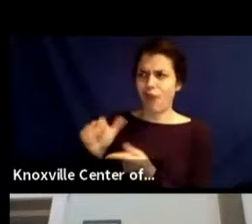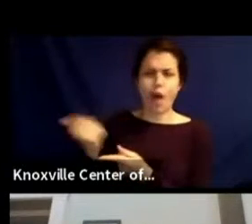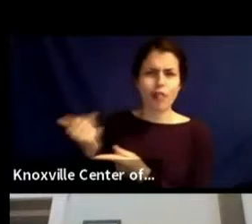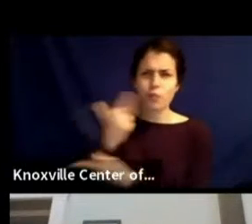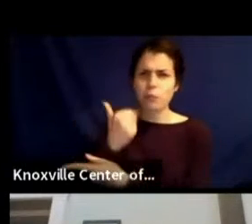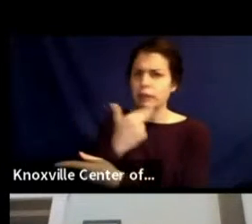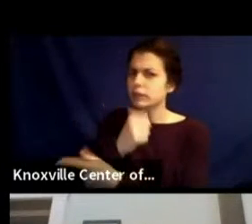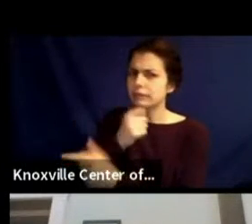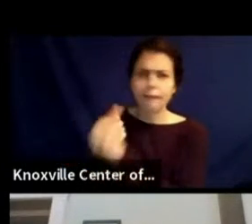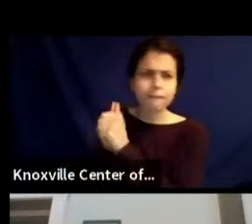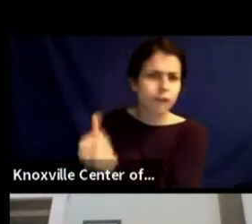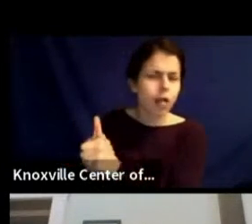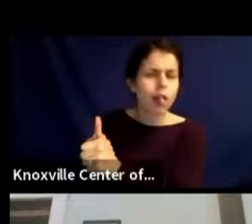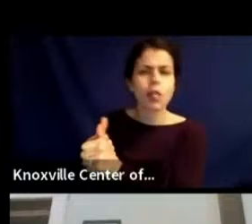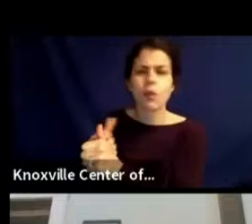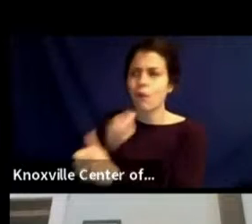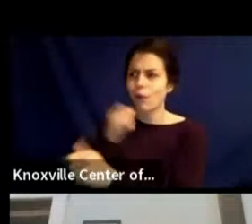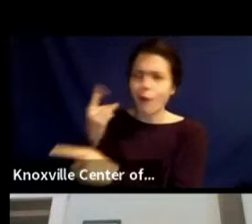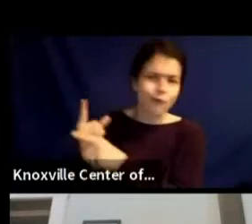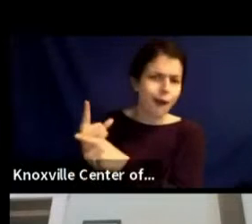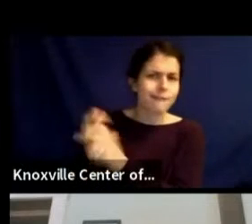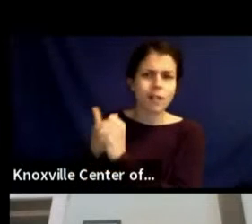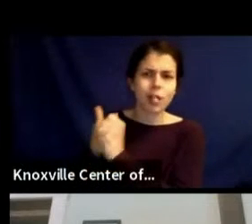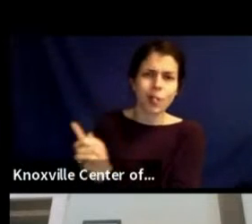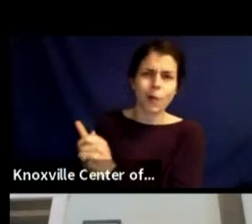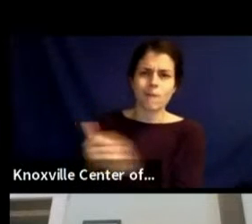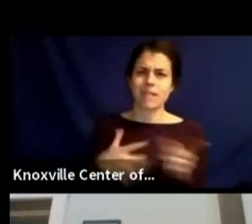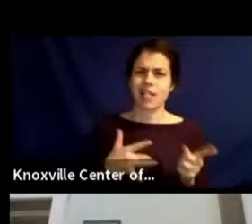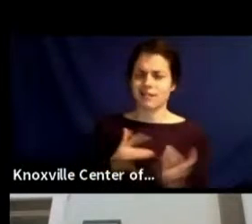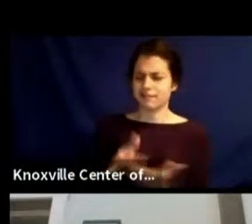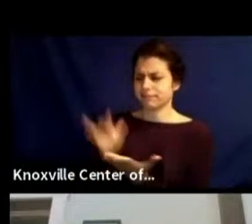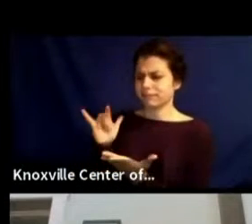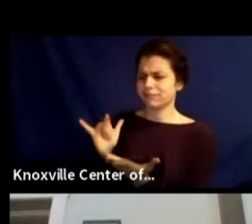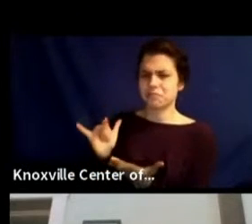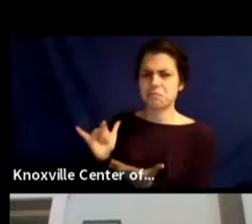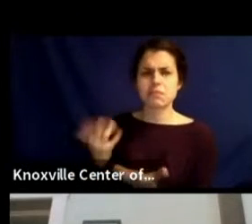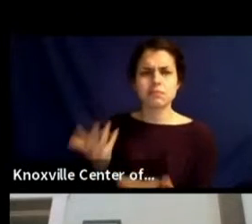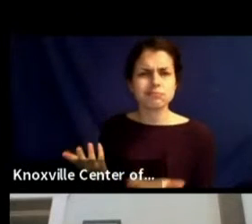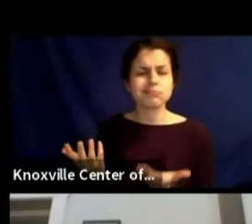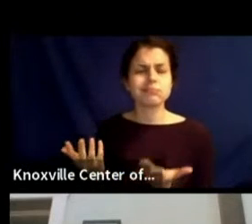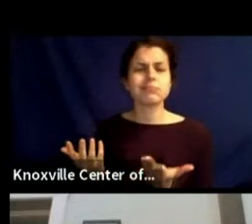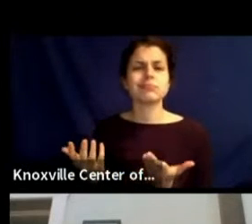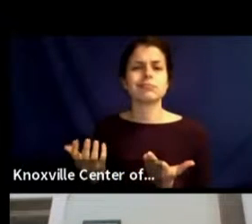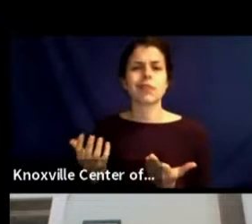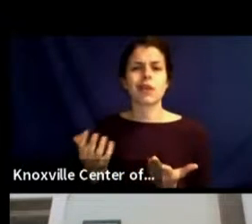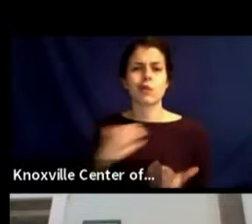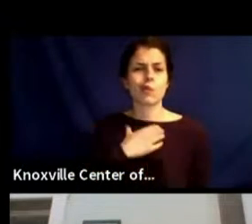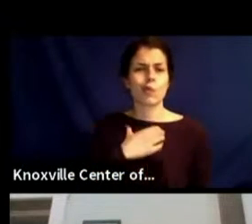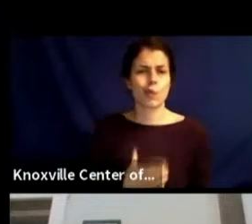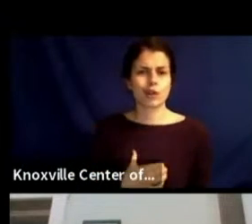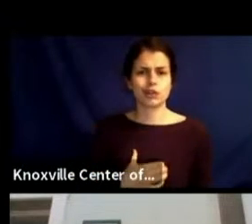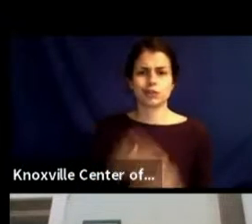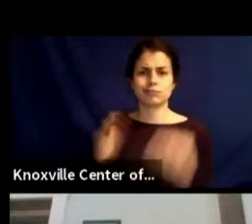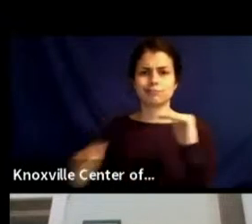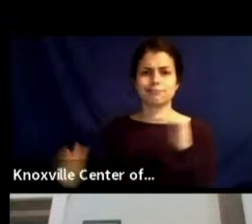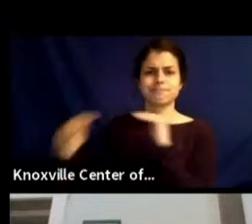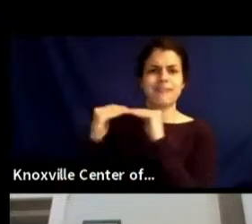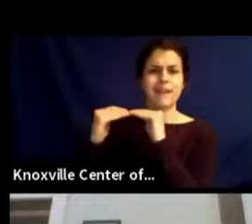not doing it correctly. And they wish the playing field was more